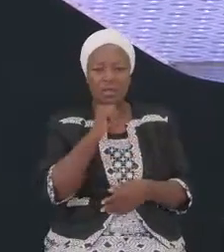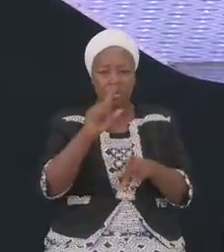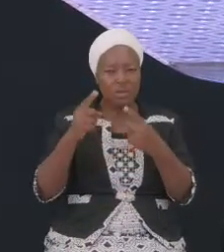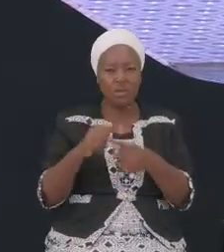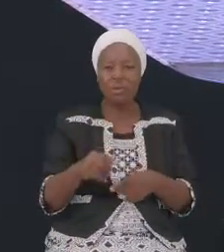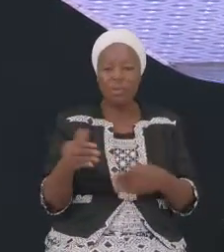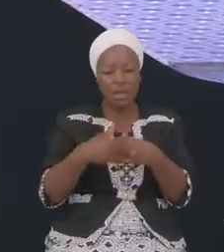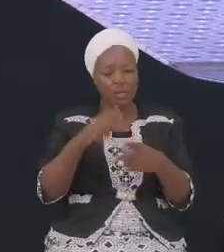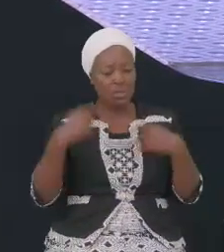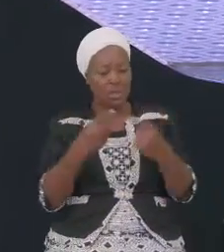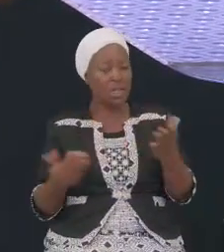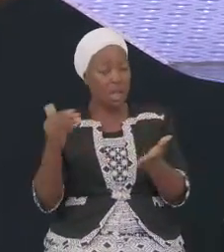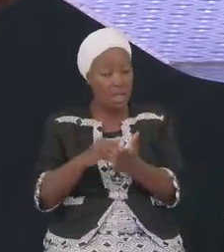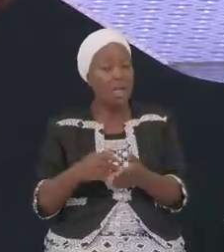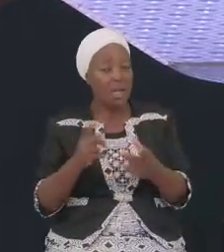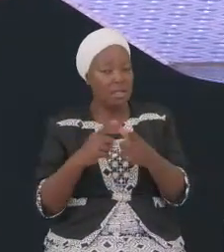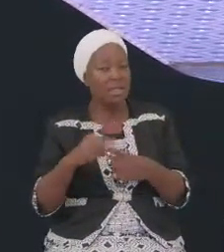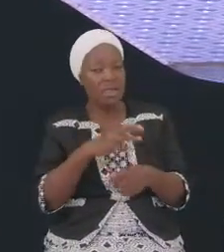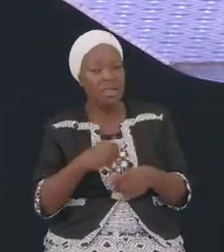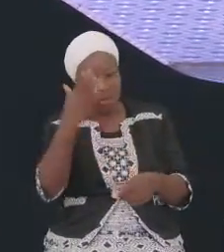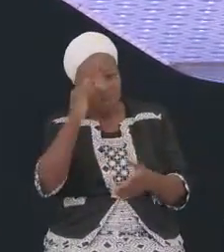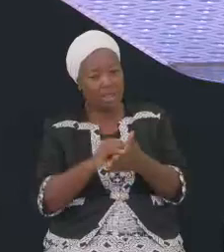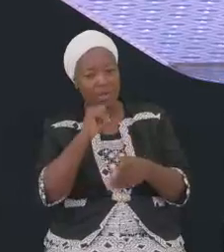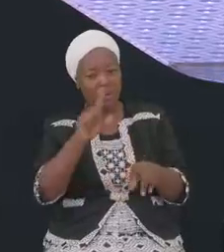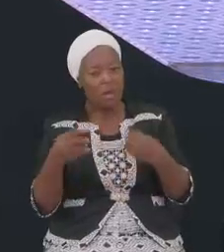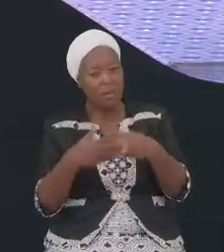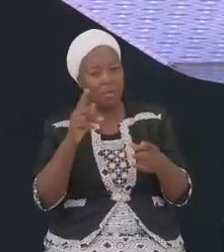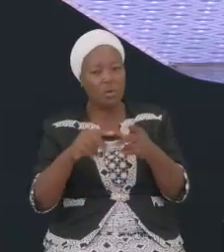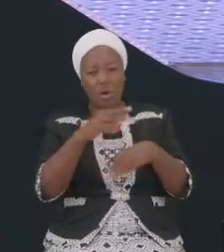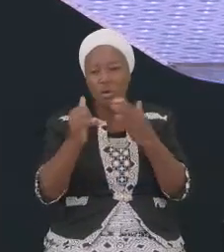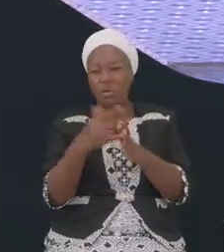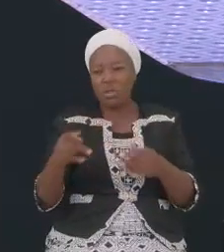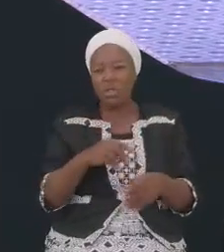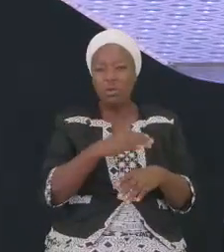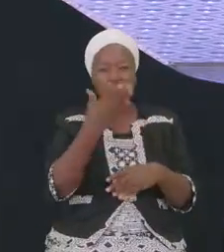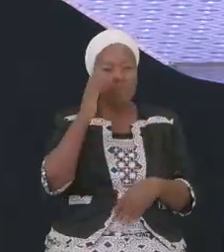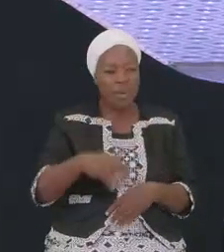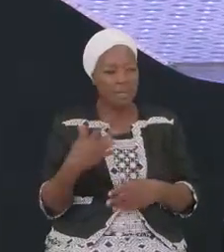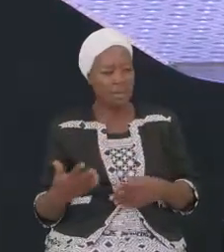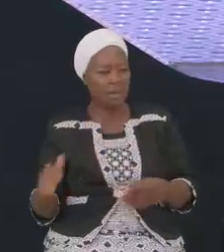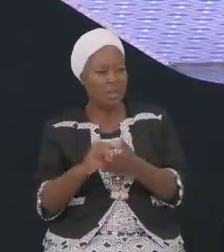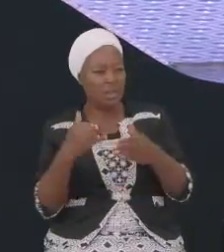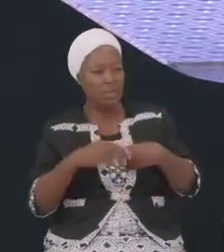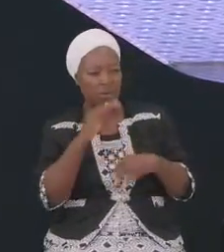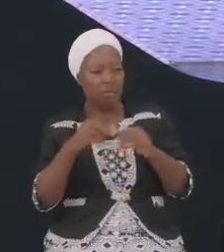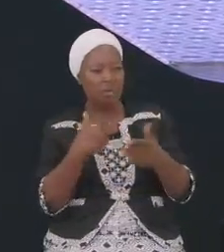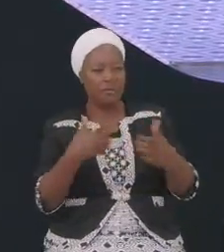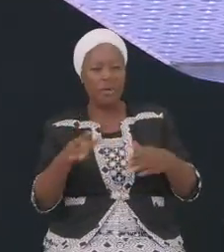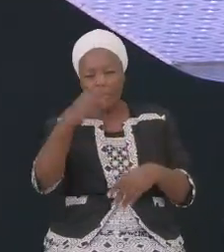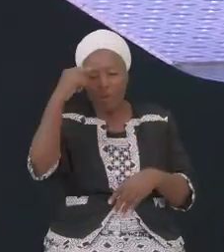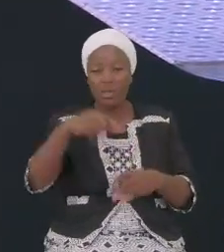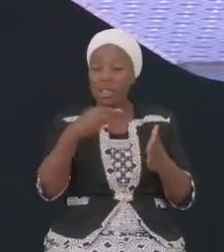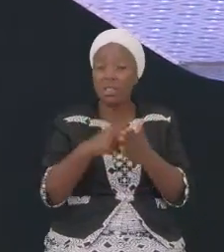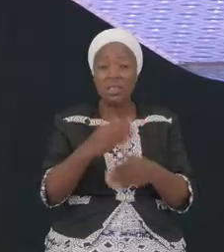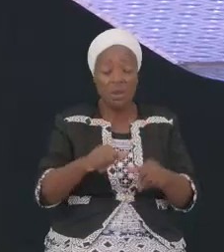back to sin again. He's not going back to the gang again. He's not going back to all those evil things that he had been doing before, because this is